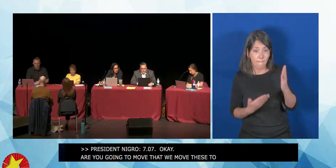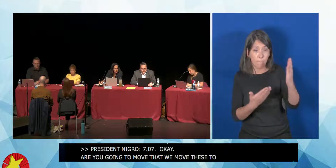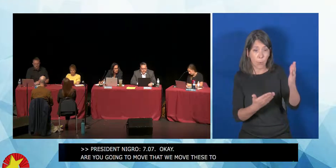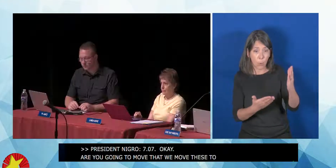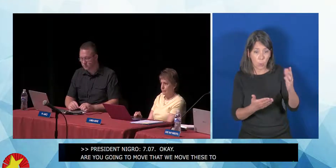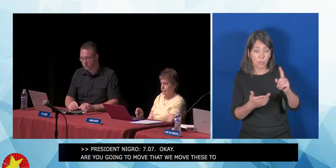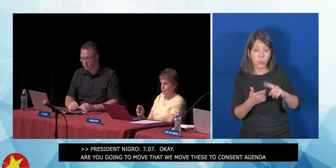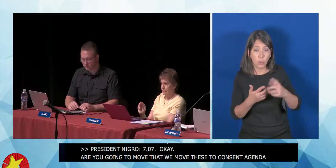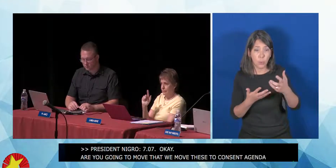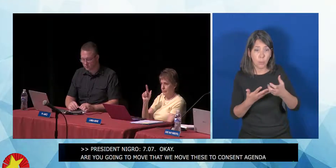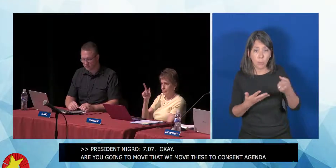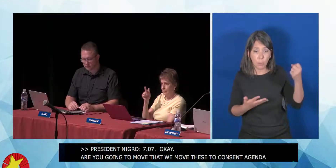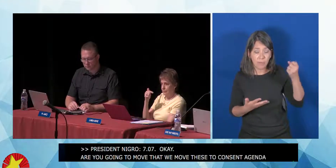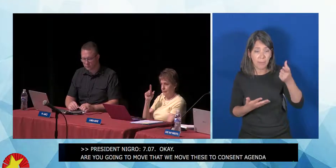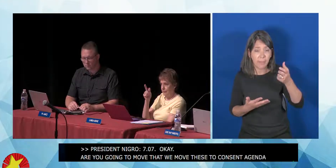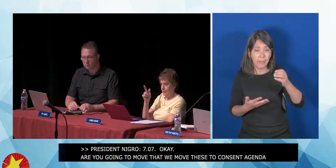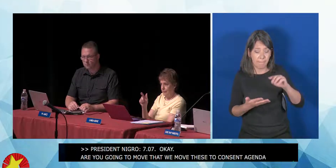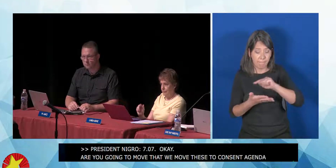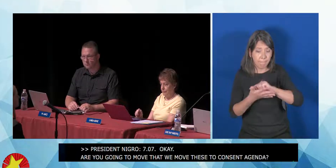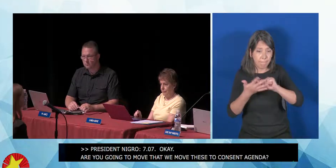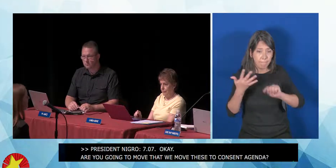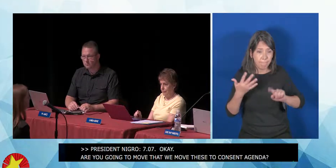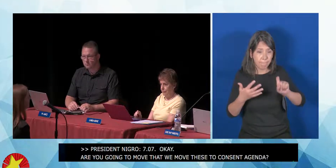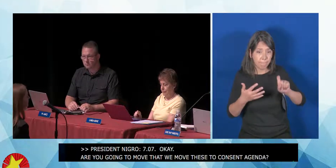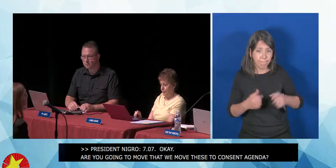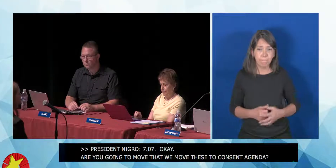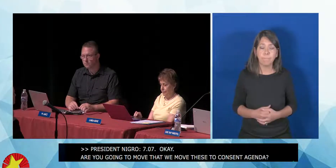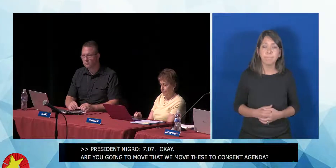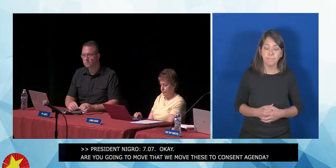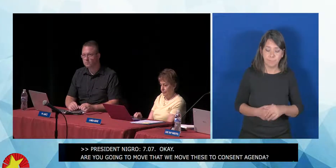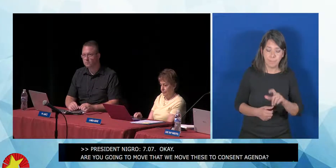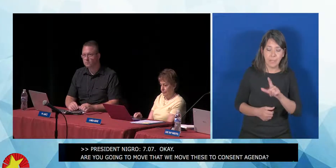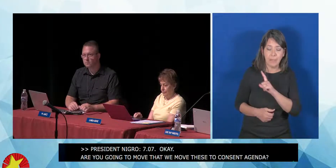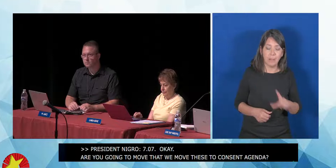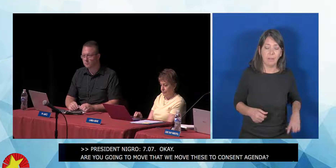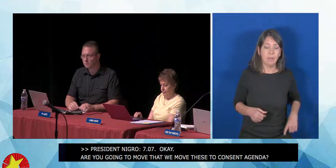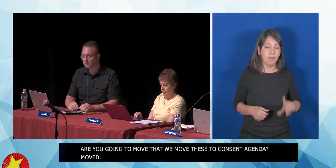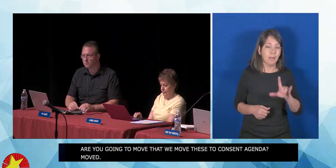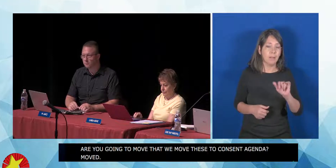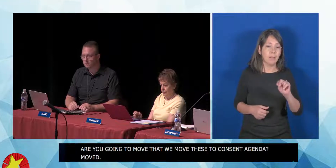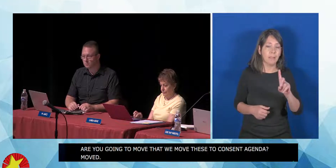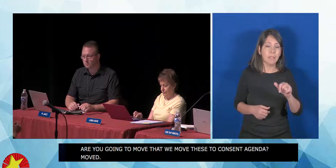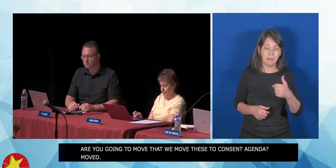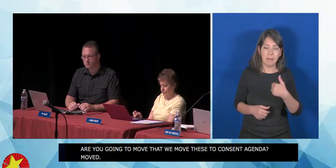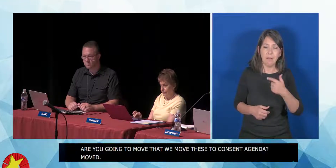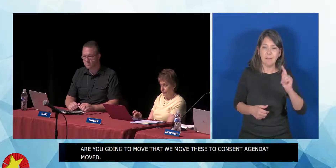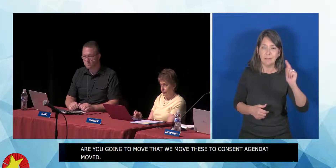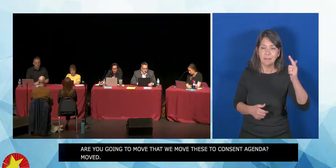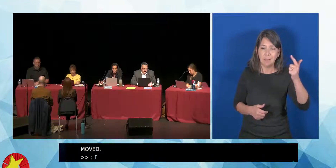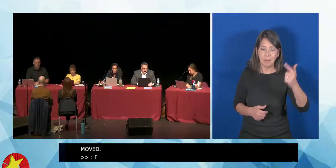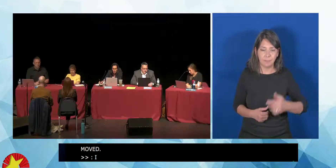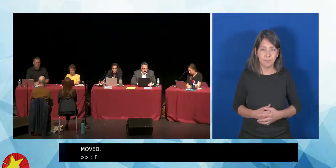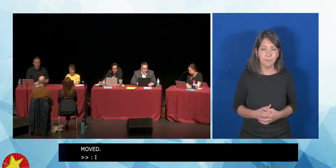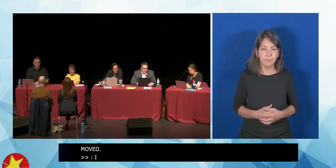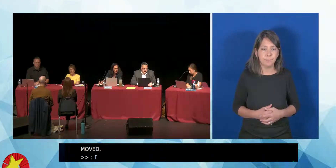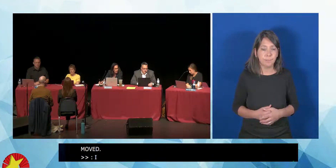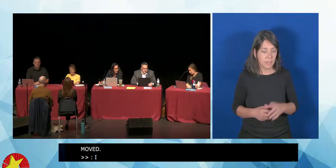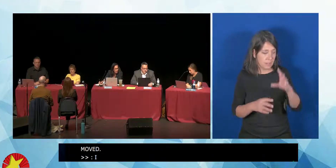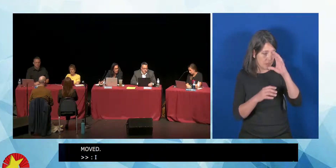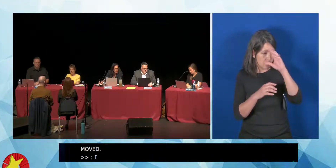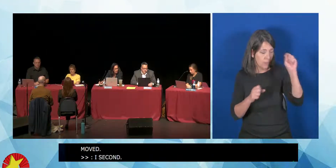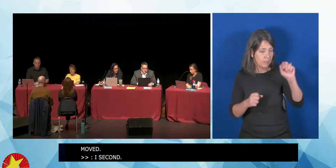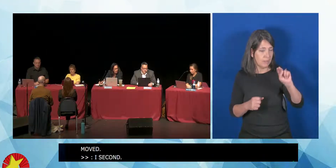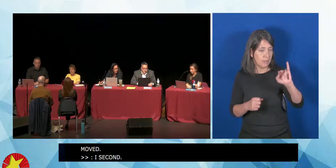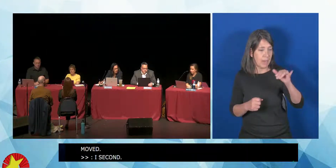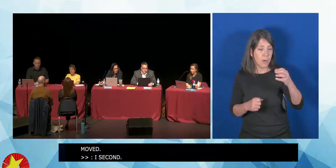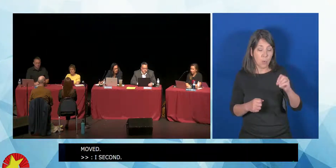So moved. This is Linda, I second. Okay. All in